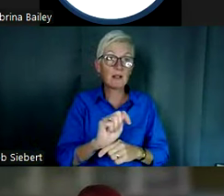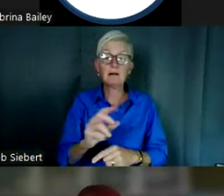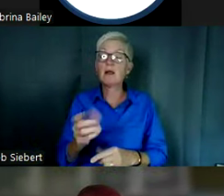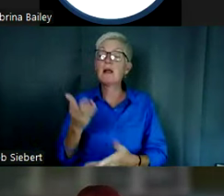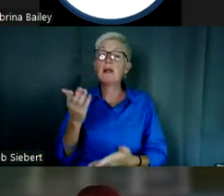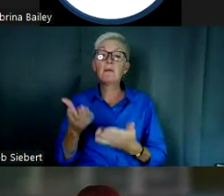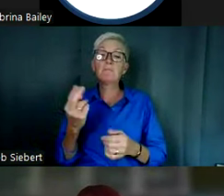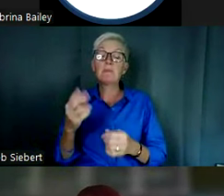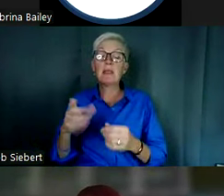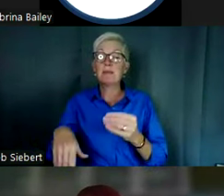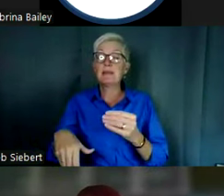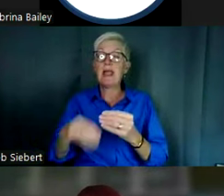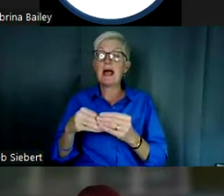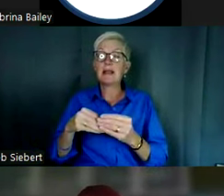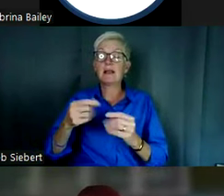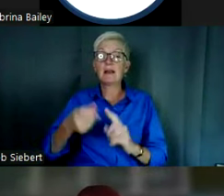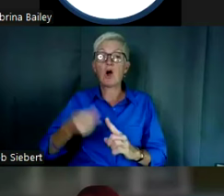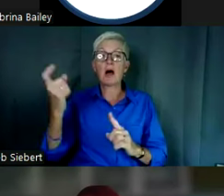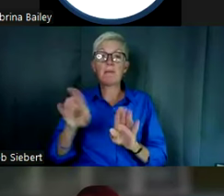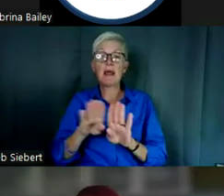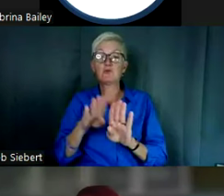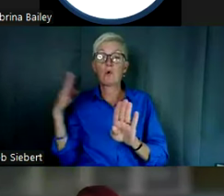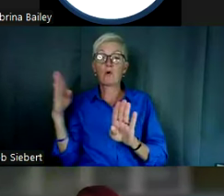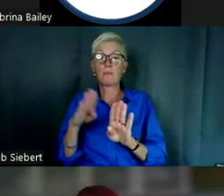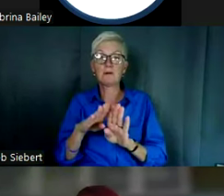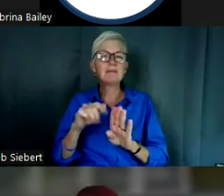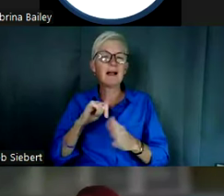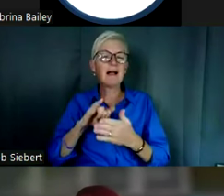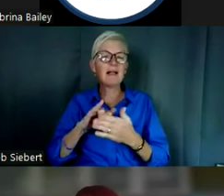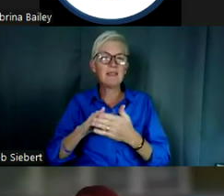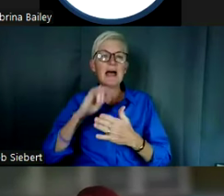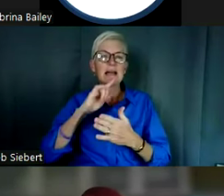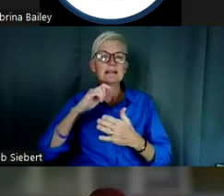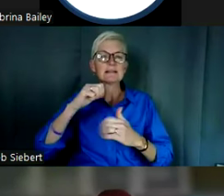would all fall as costs under architectural barrier removal tax deduction.